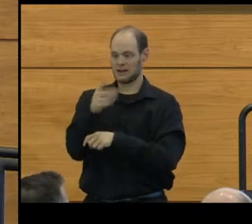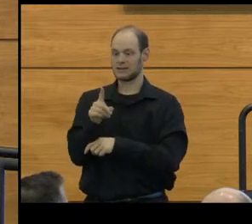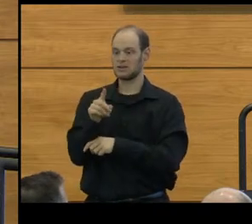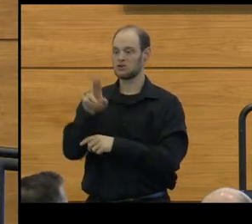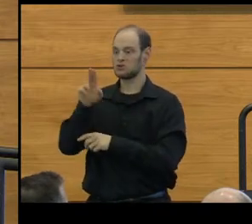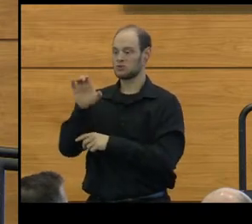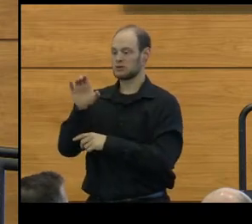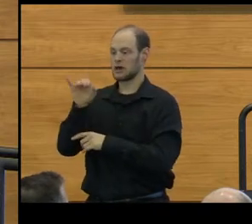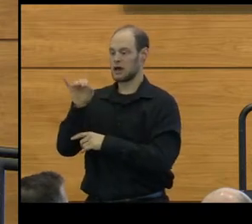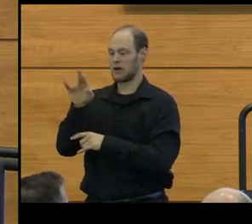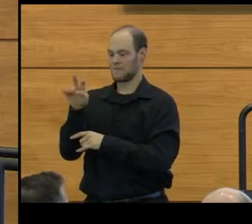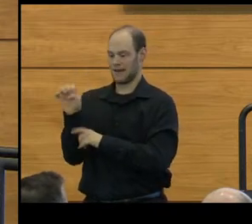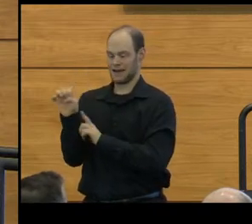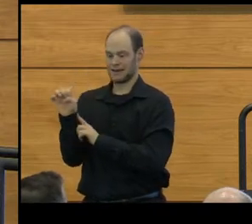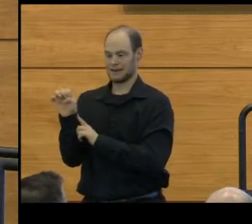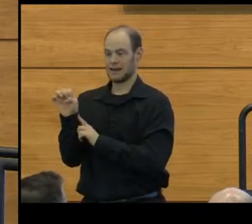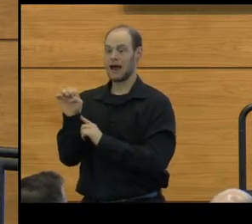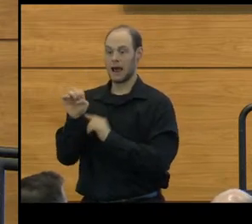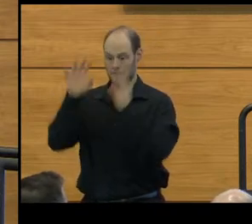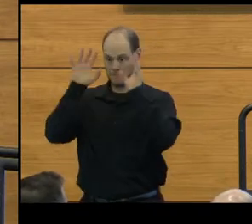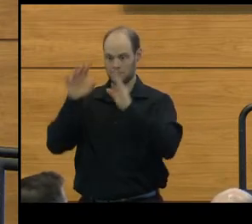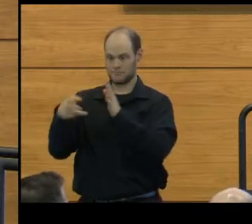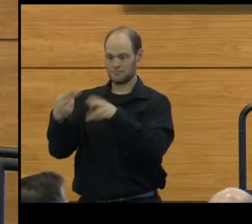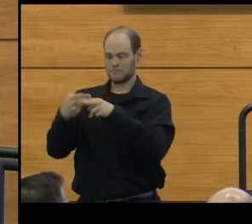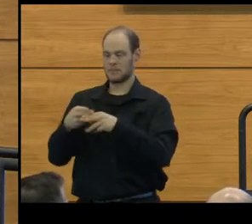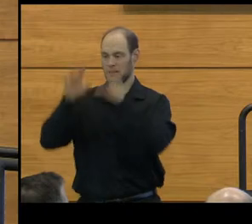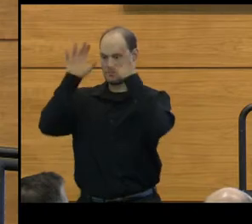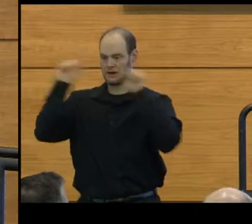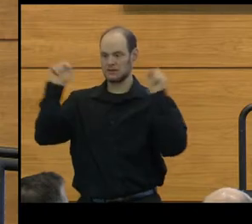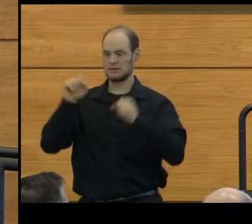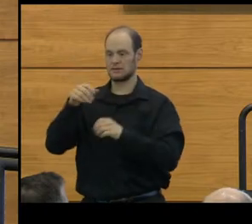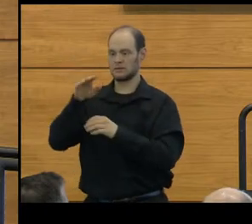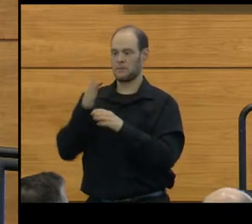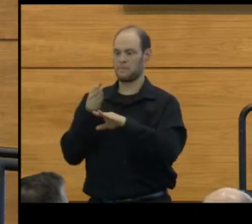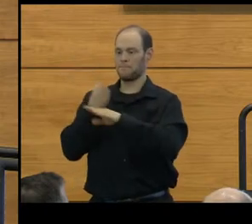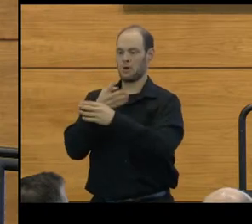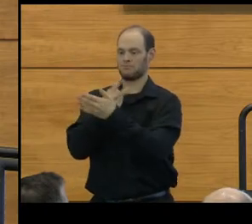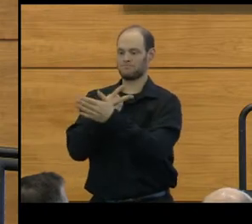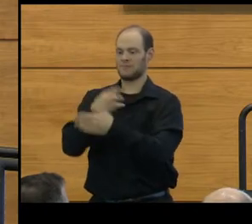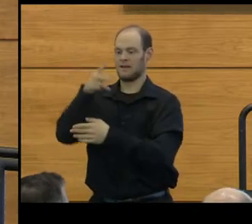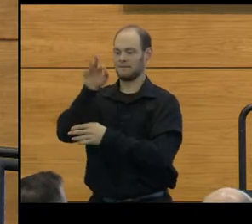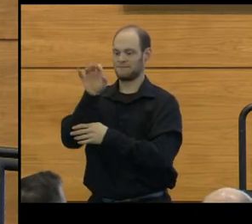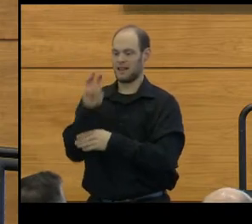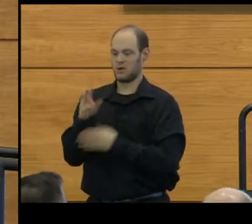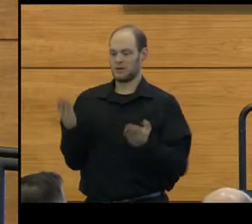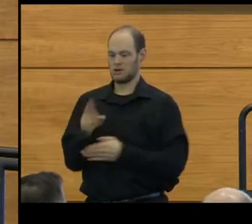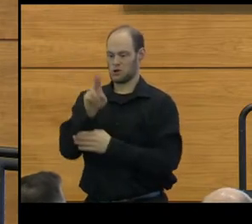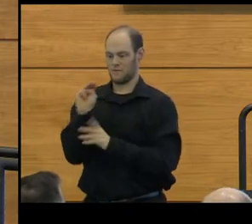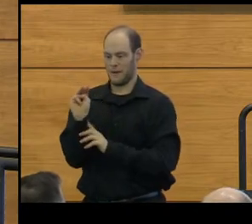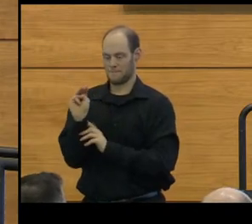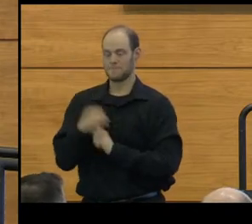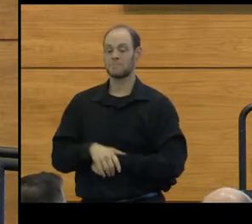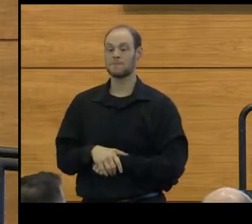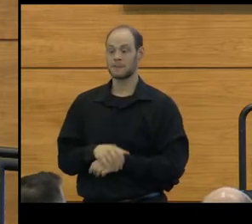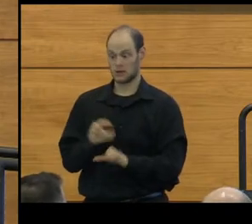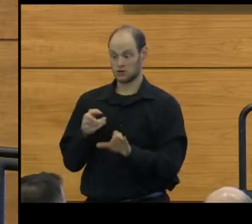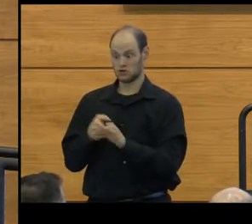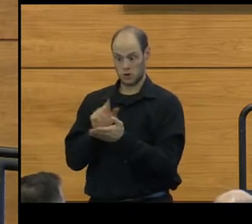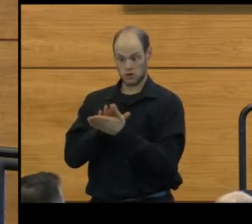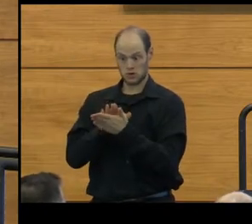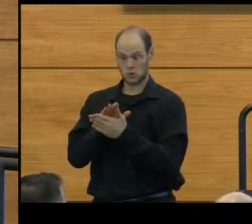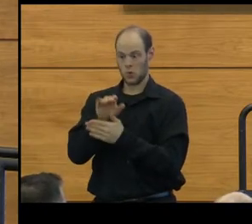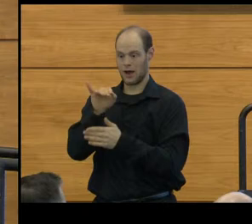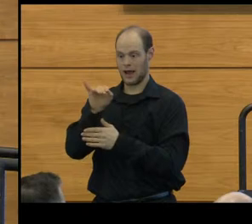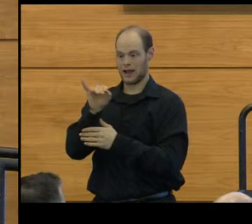UC Irvine and was named a President's Postdoctoral Fellow here at the University of Michigan. He joined the School